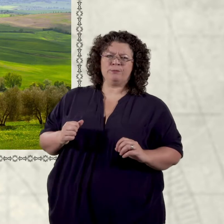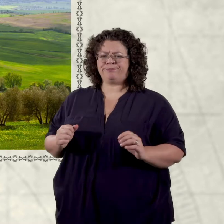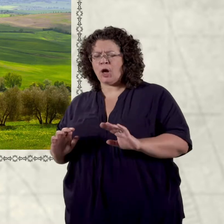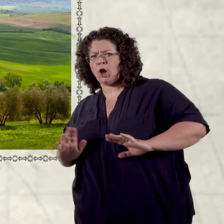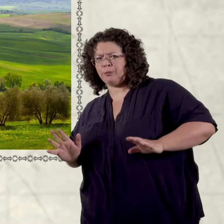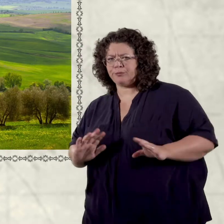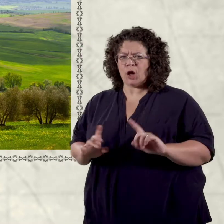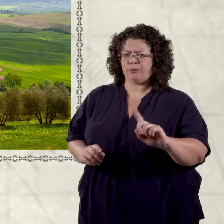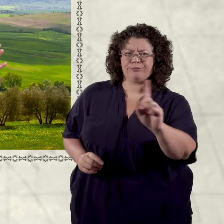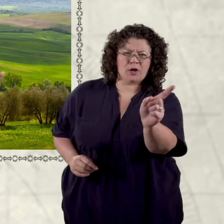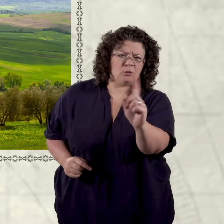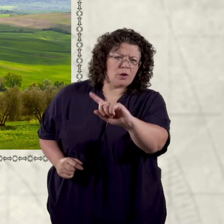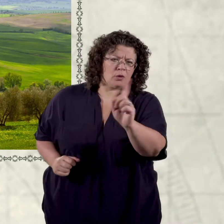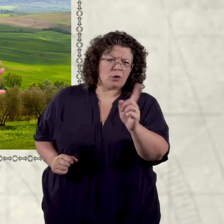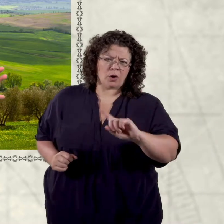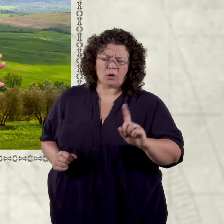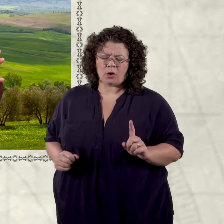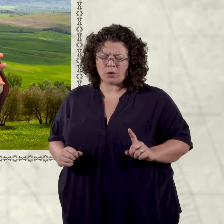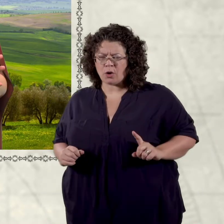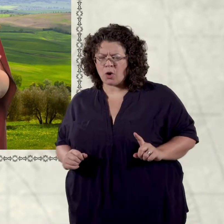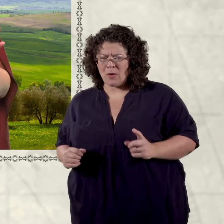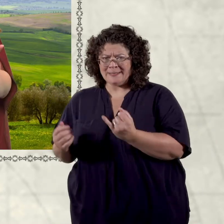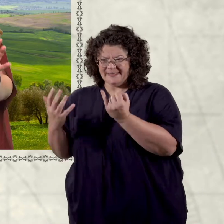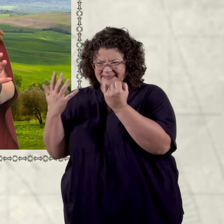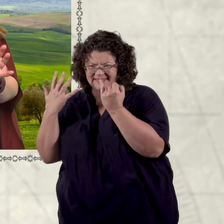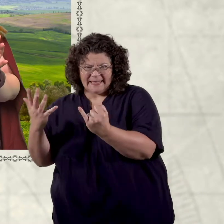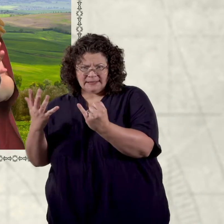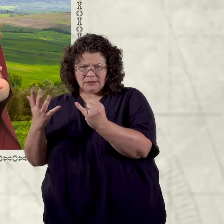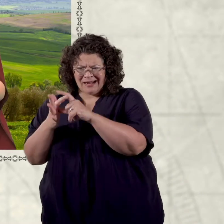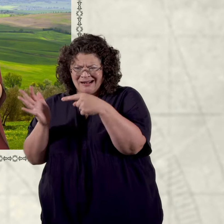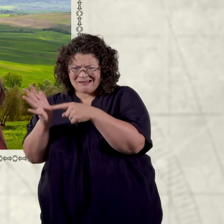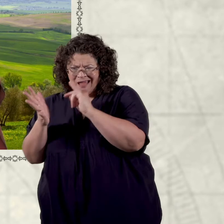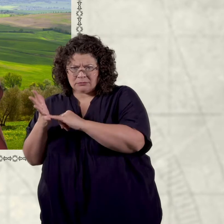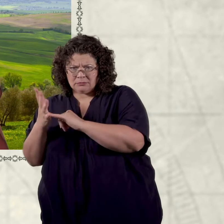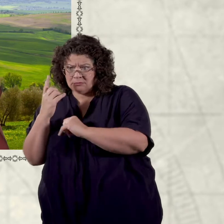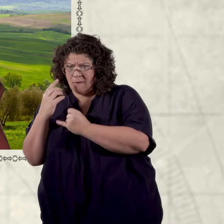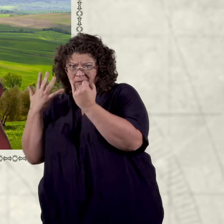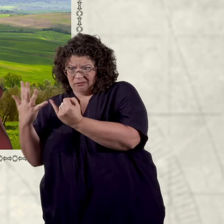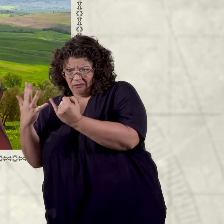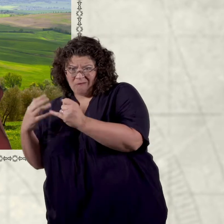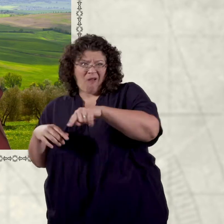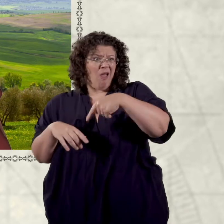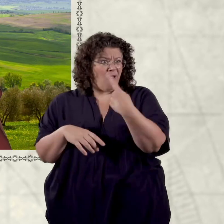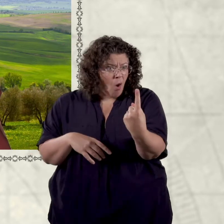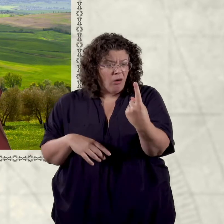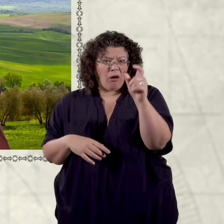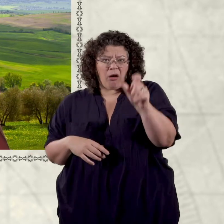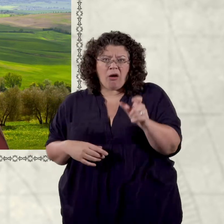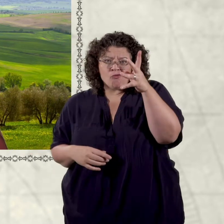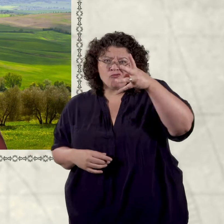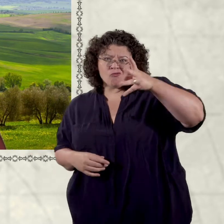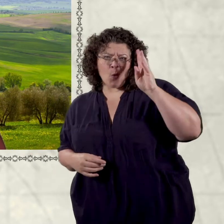Nooo. No, no, no, no, no. Look, there are six Celts for every single Roman.